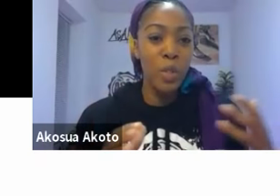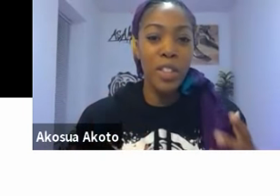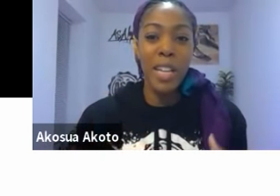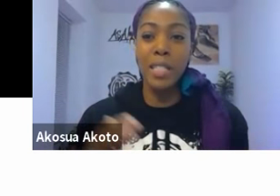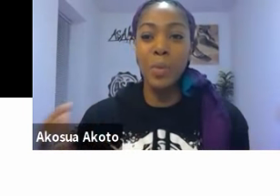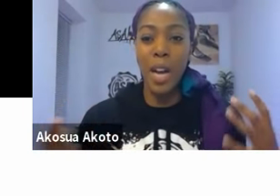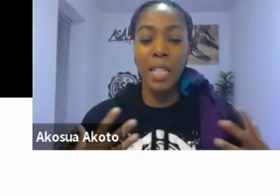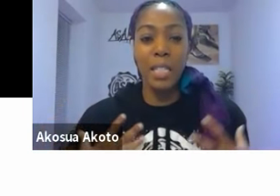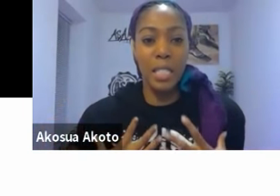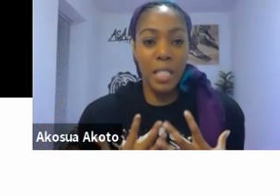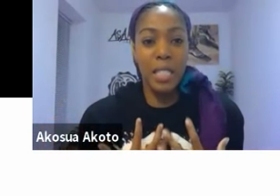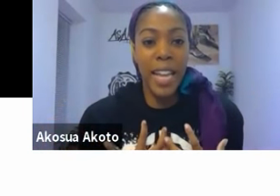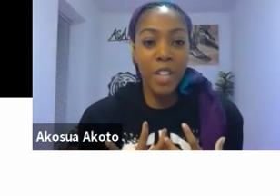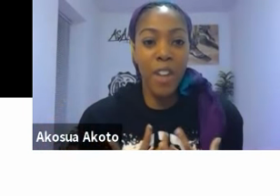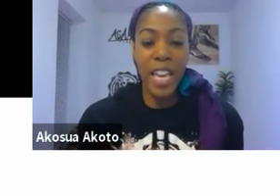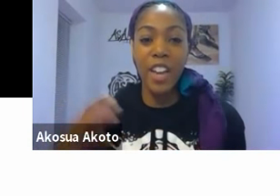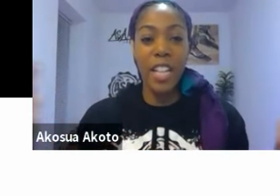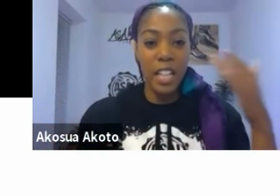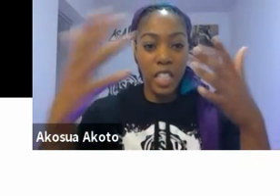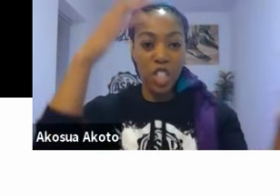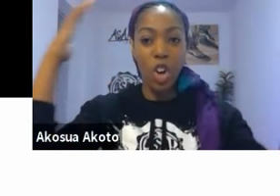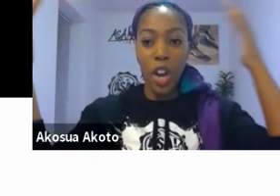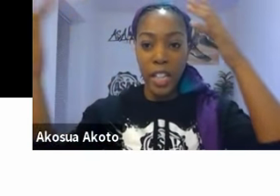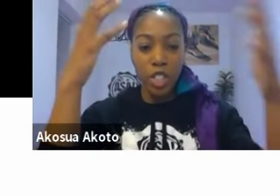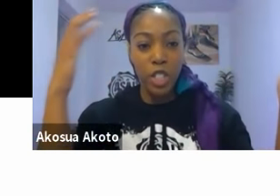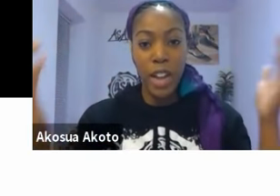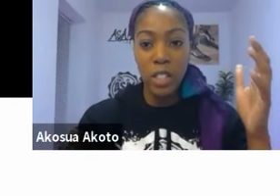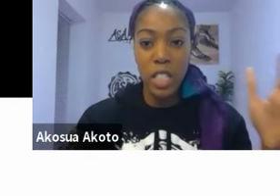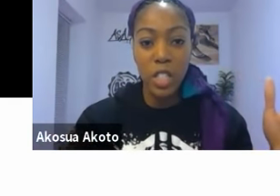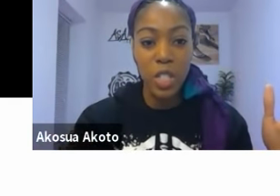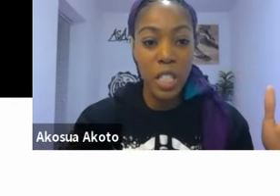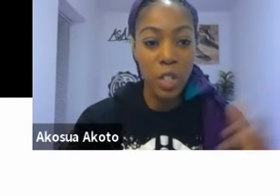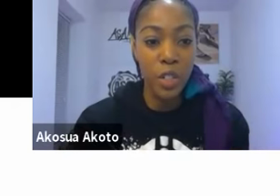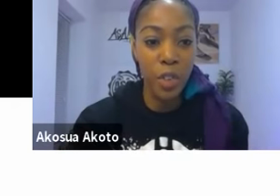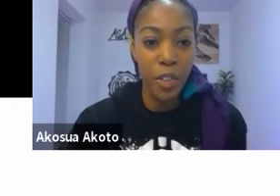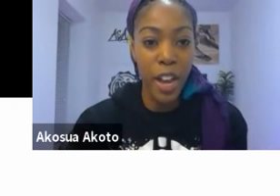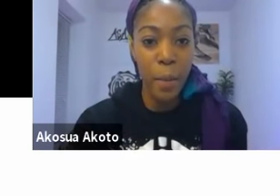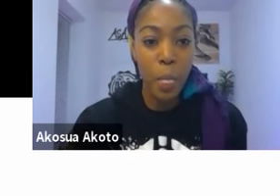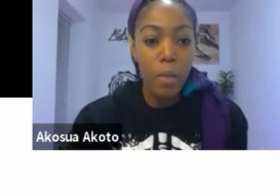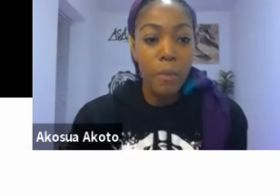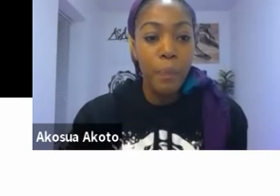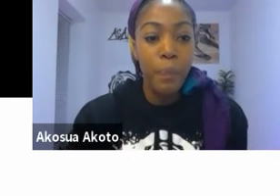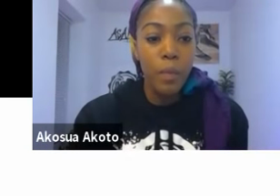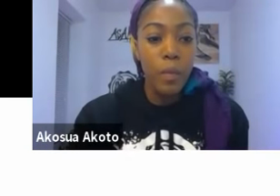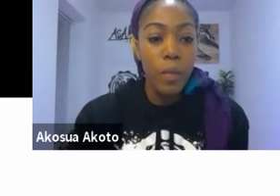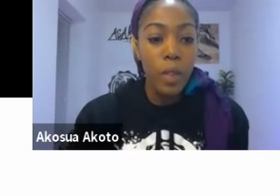or when we do other dances, we're kind of just steady right here, and it's just all energy around us. It's a little different, right? All right,